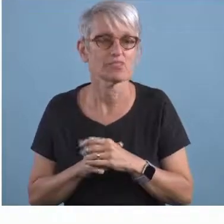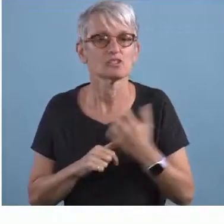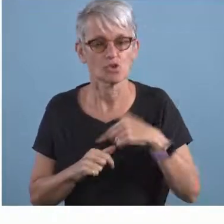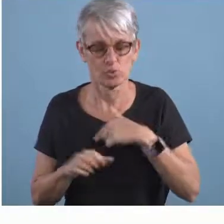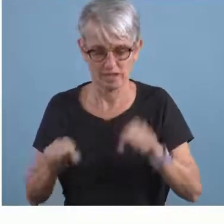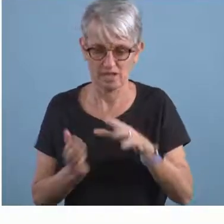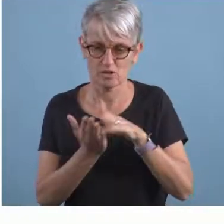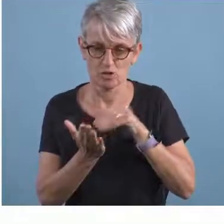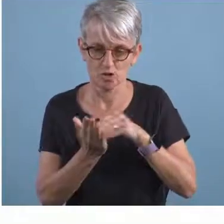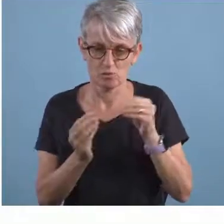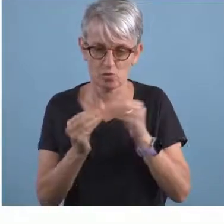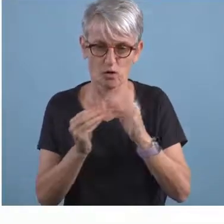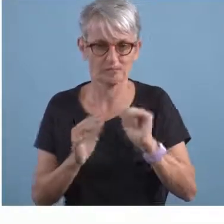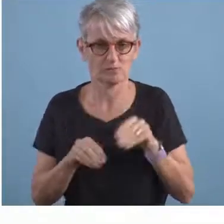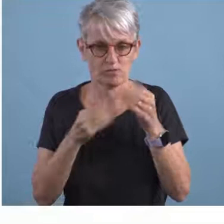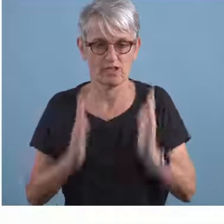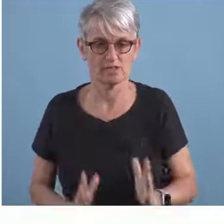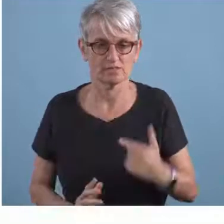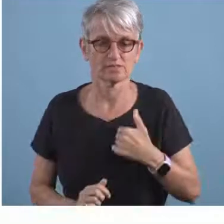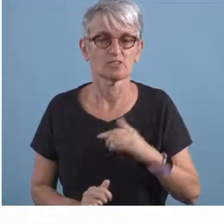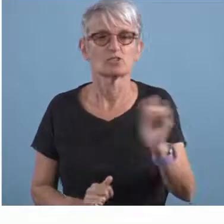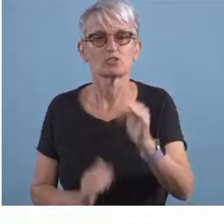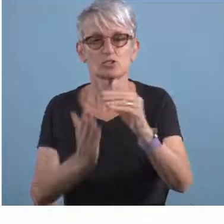more, and the students,